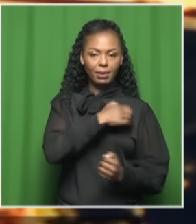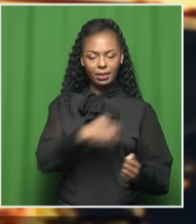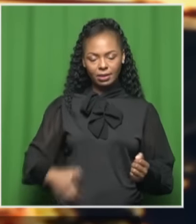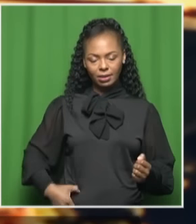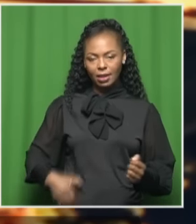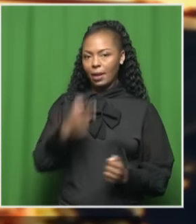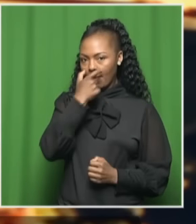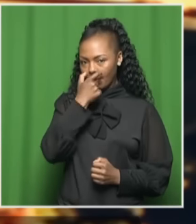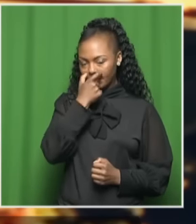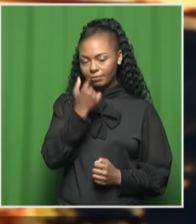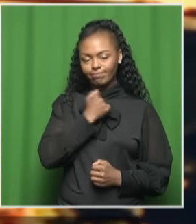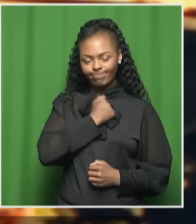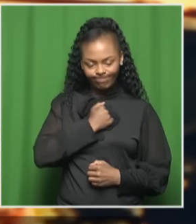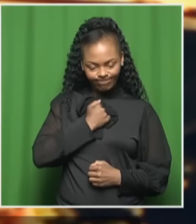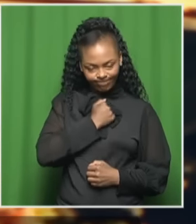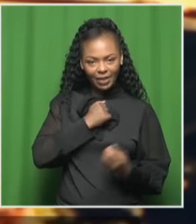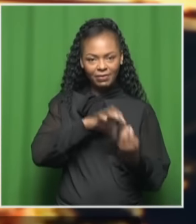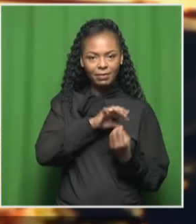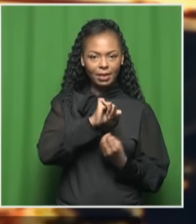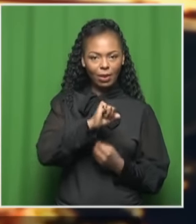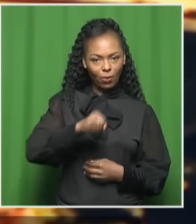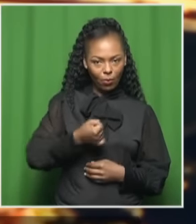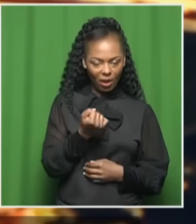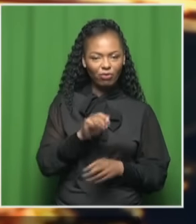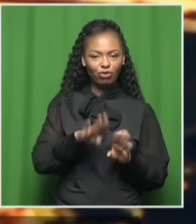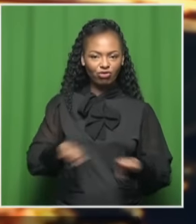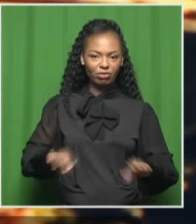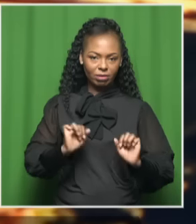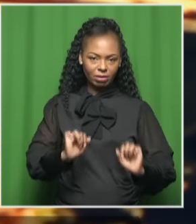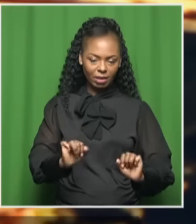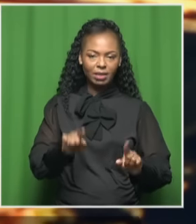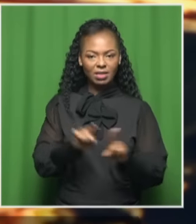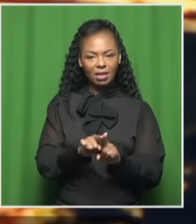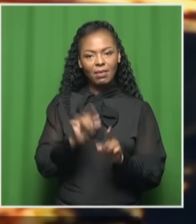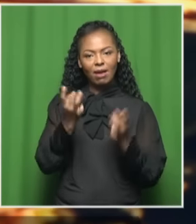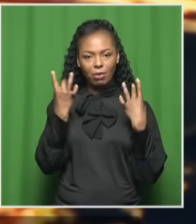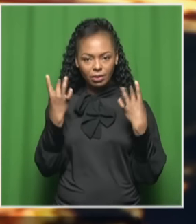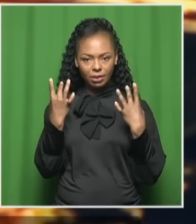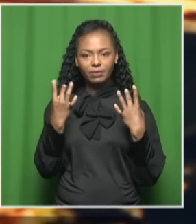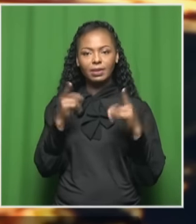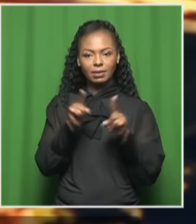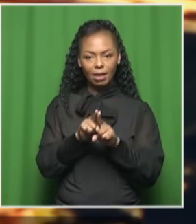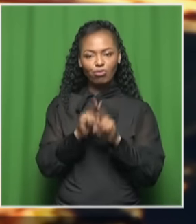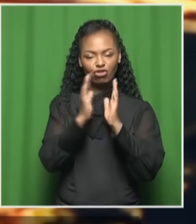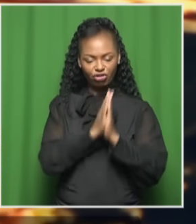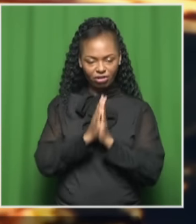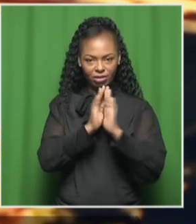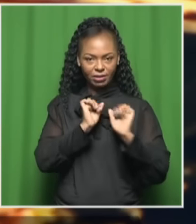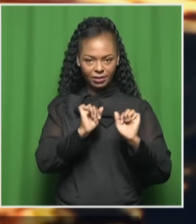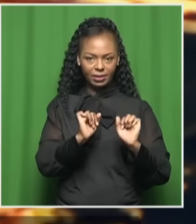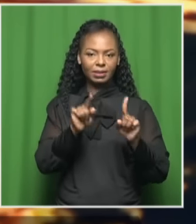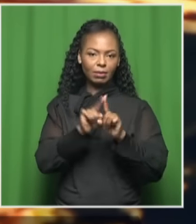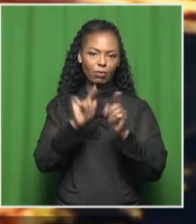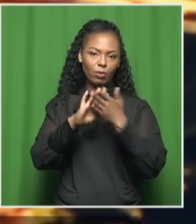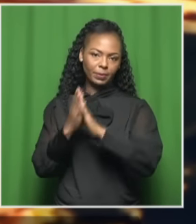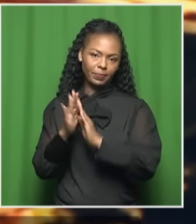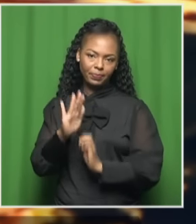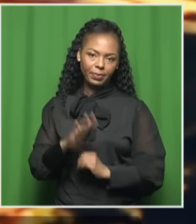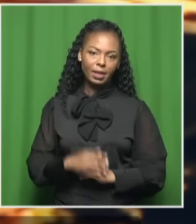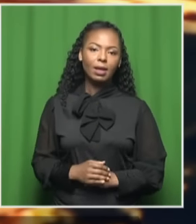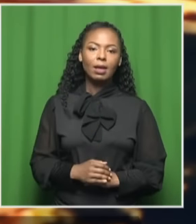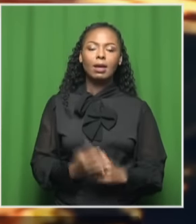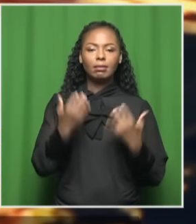to McCauley's wife Zelda, his children, his extended family, and of course the Rhema Bible Church community. To talk more on this matter, we are